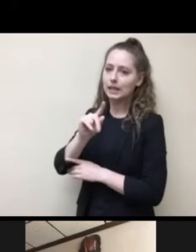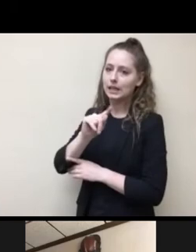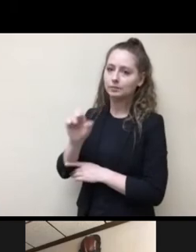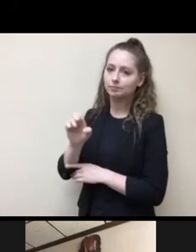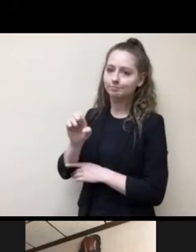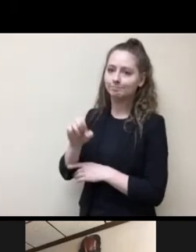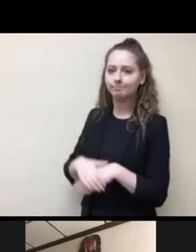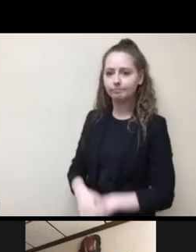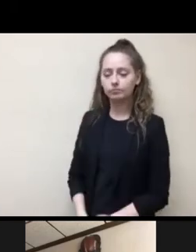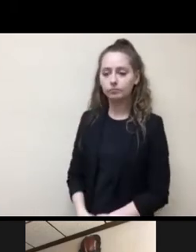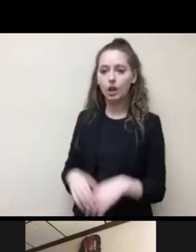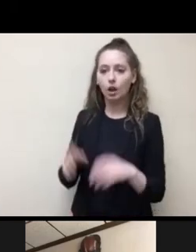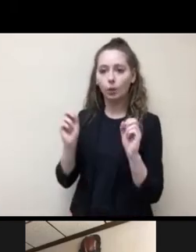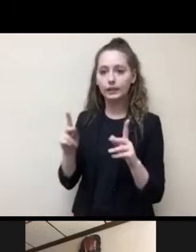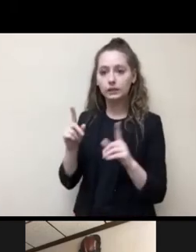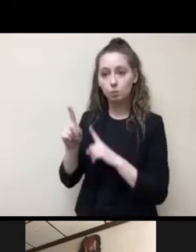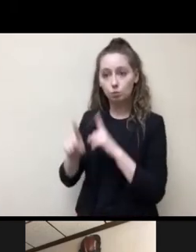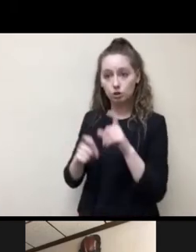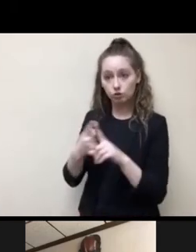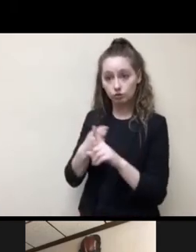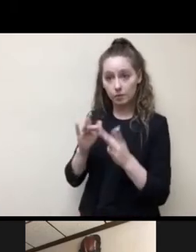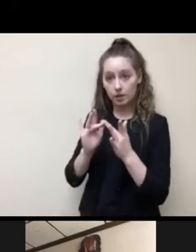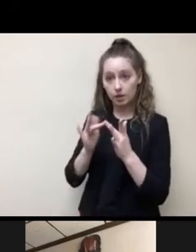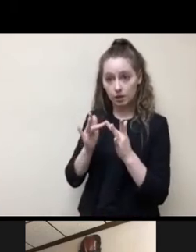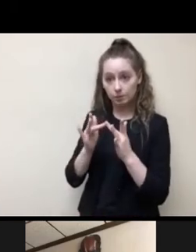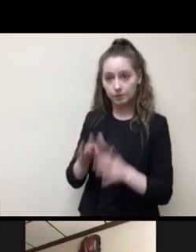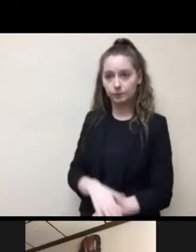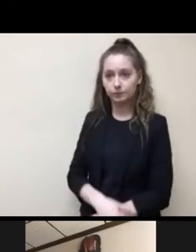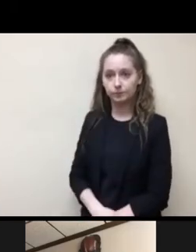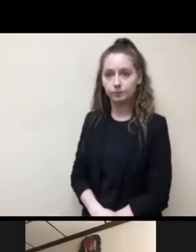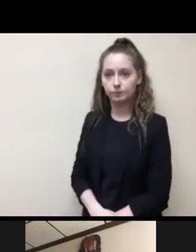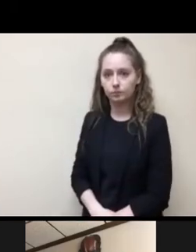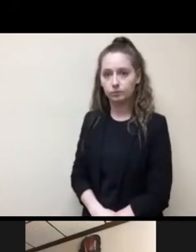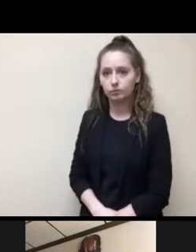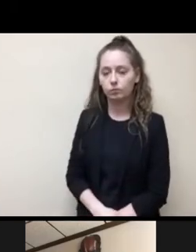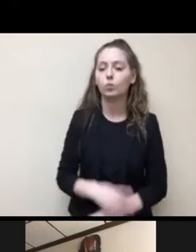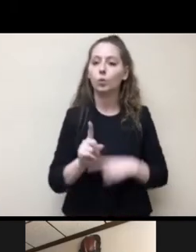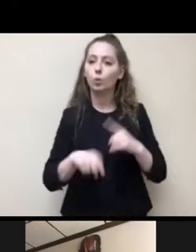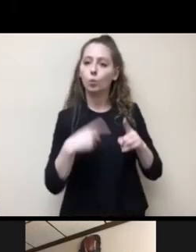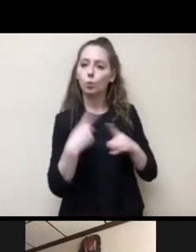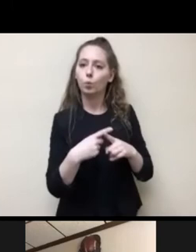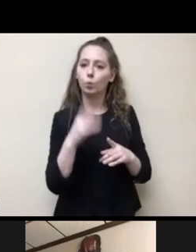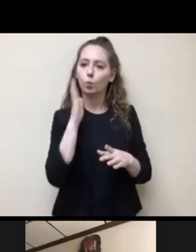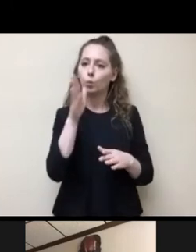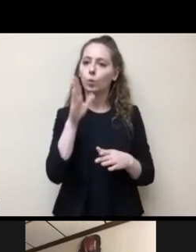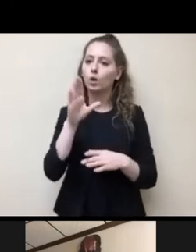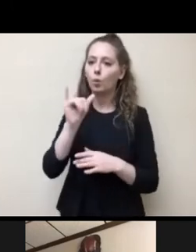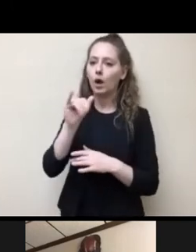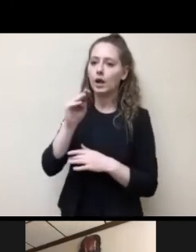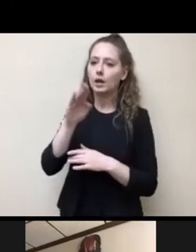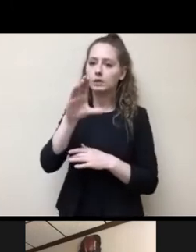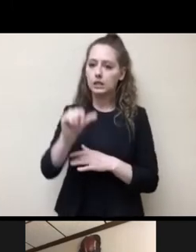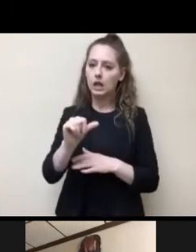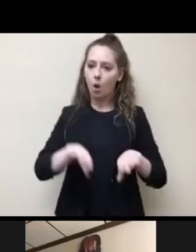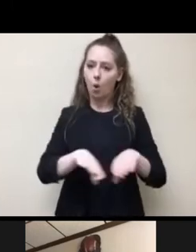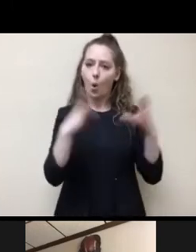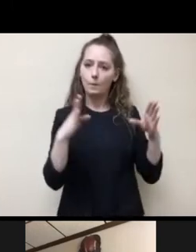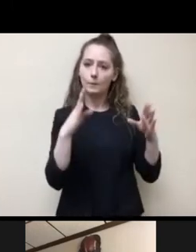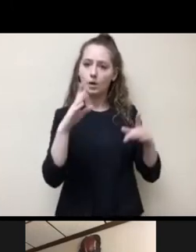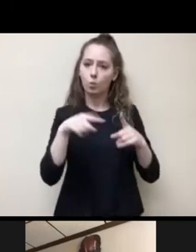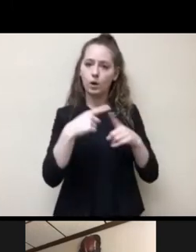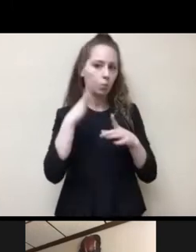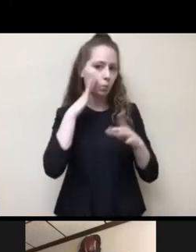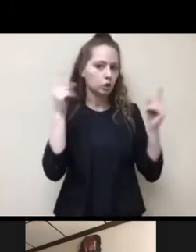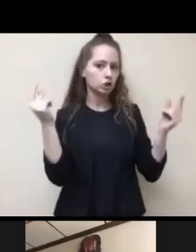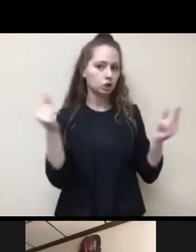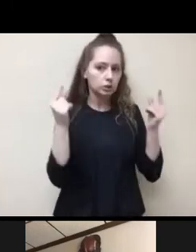Okay, some questions off the internet. When will the YMCA open? When will gyms open?